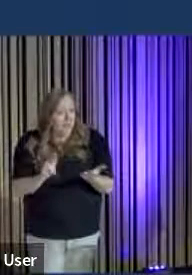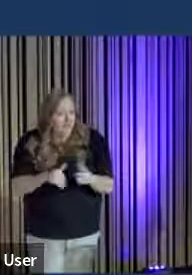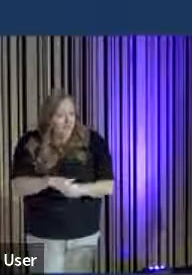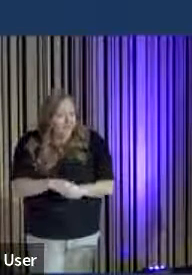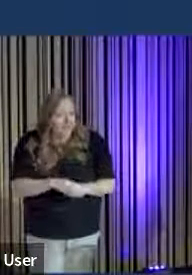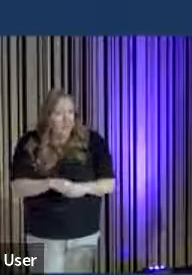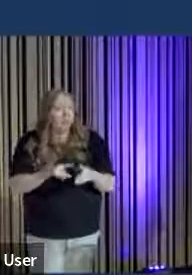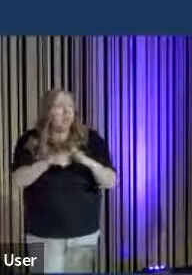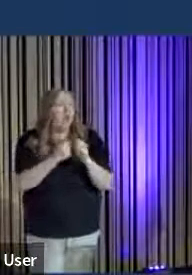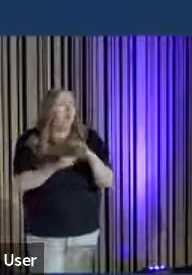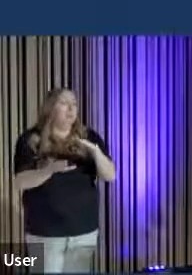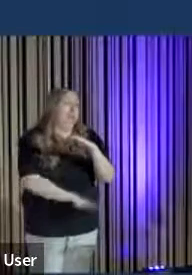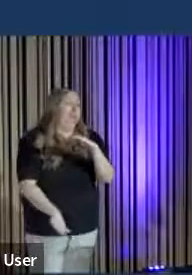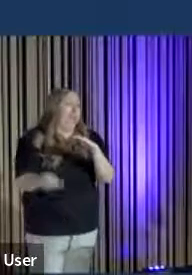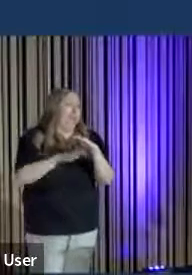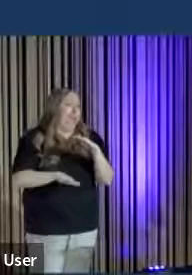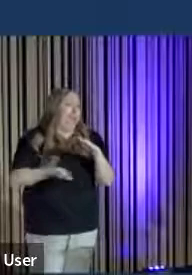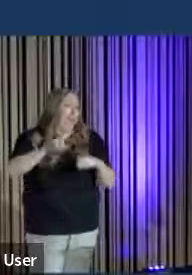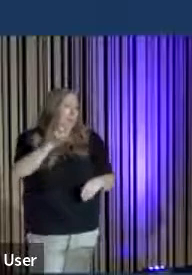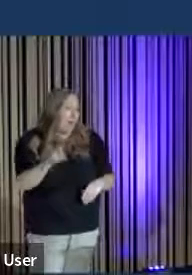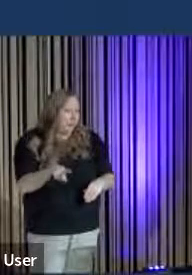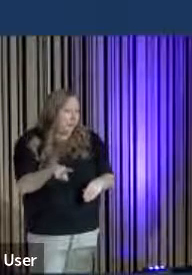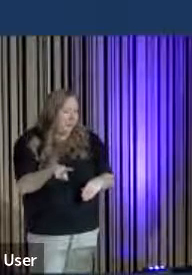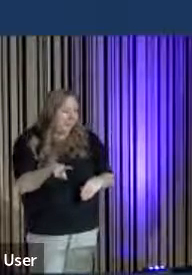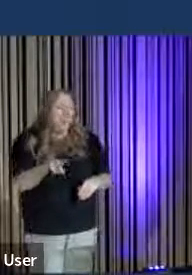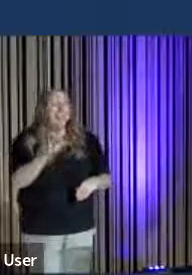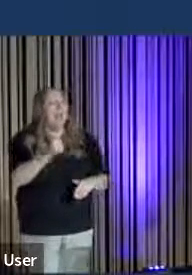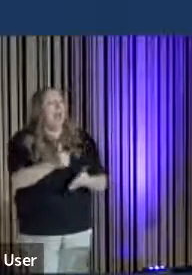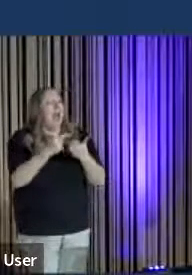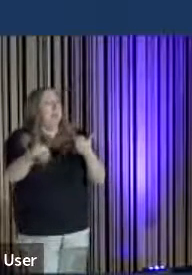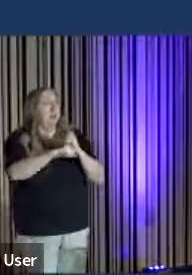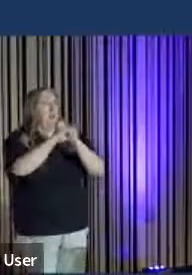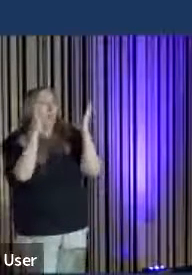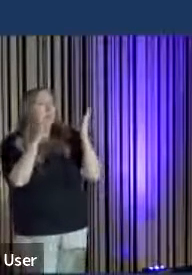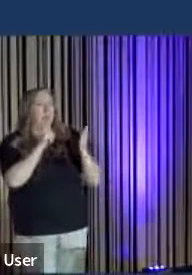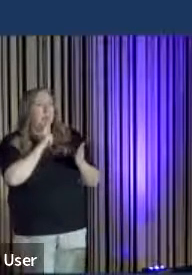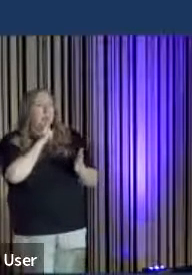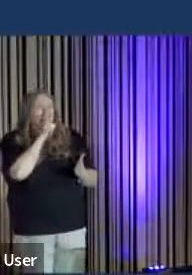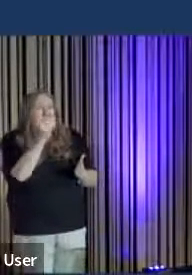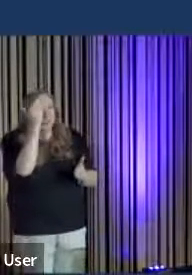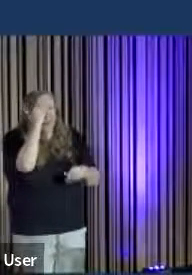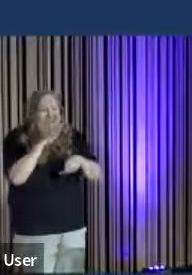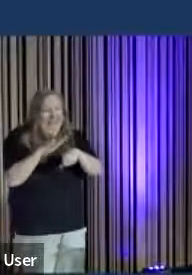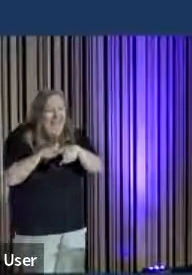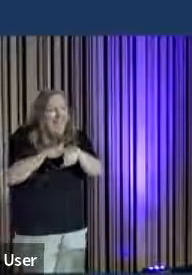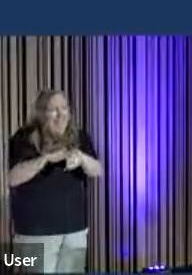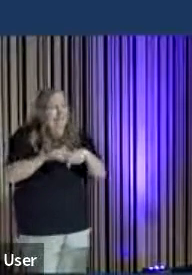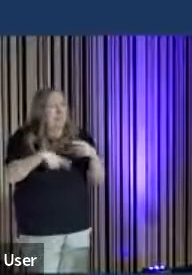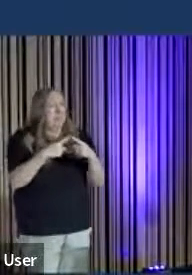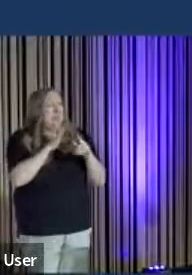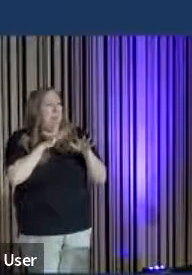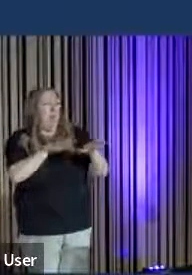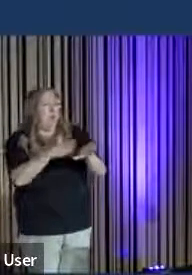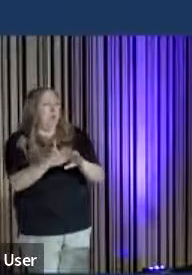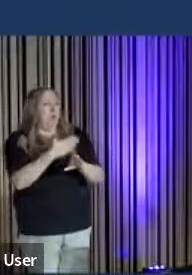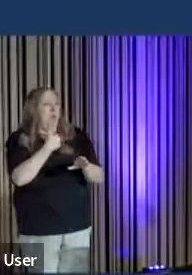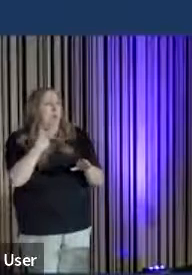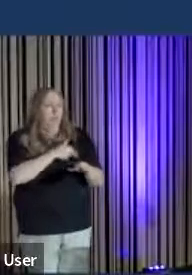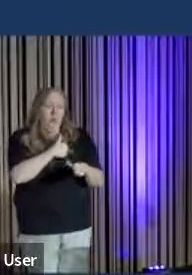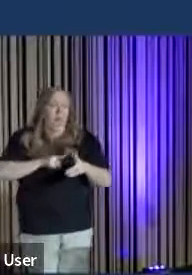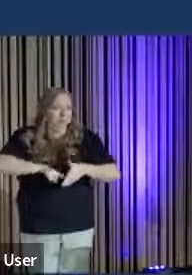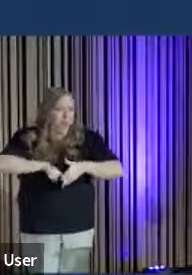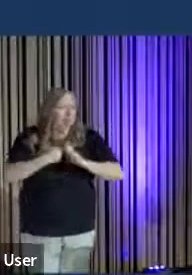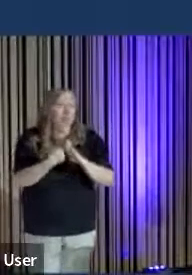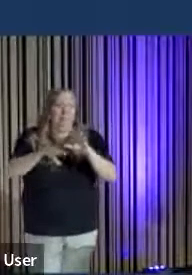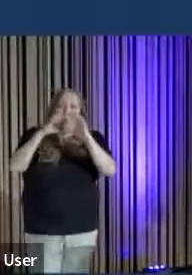you will see that, yeah, how little we really knew about the ocean before you know, undertaking this big global program in the first